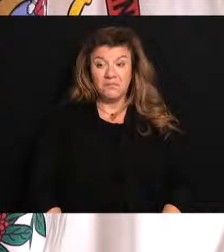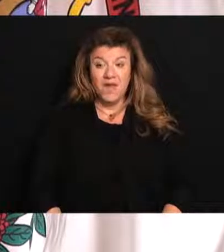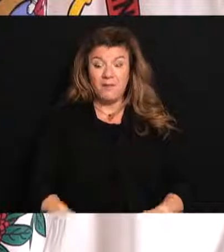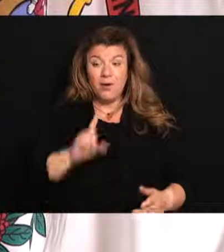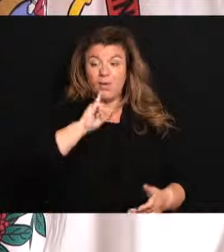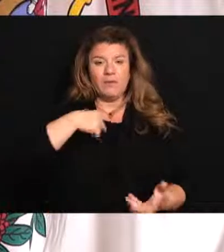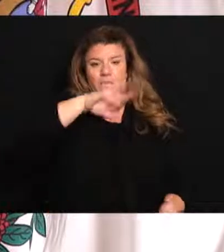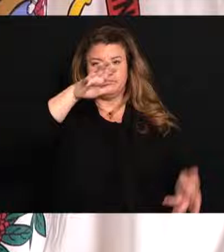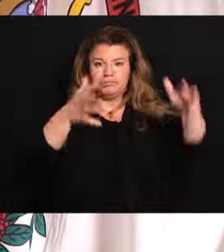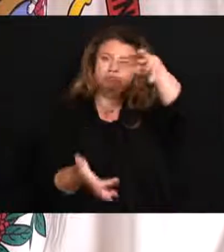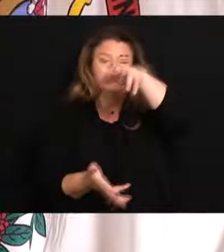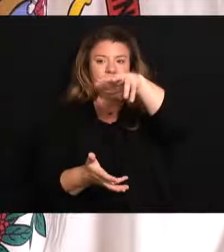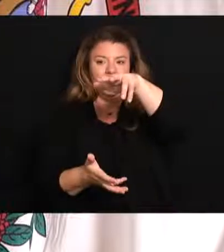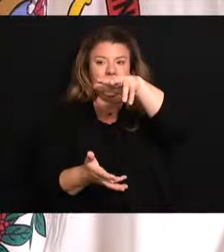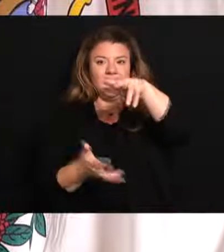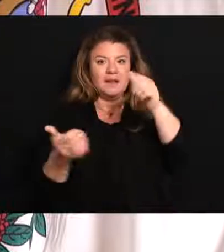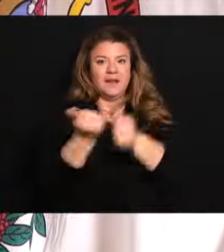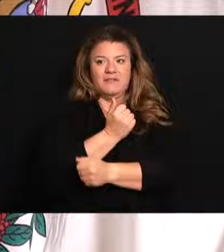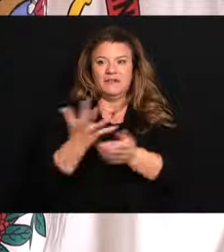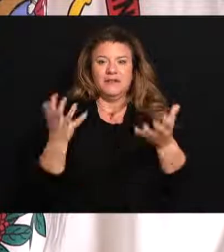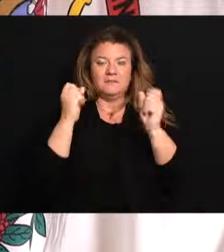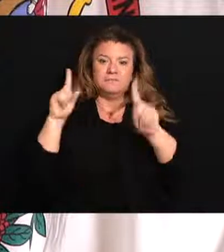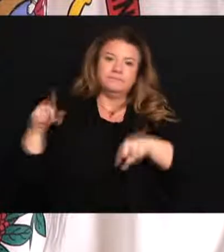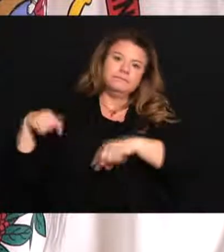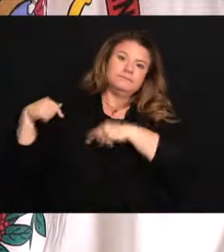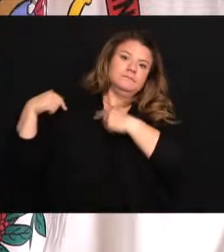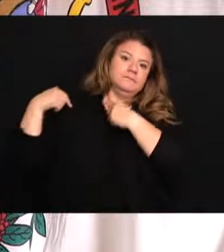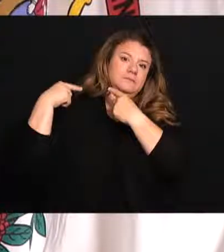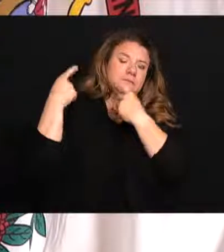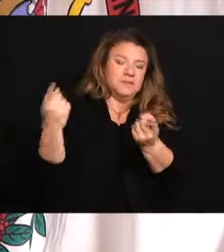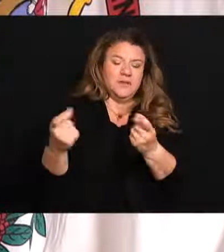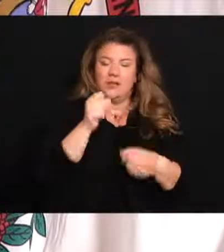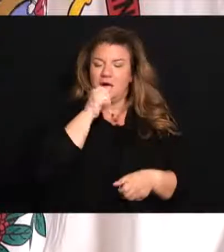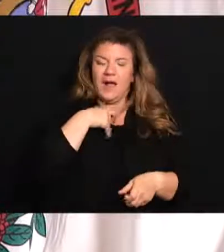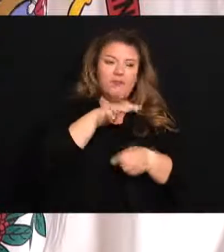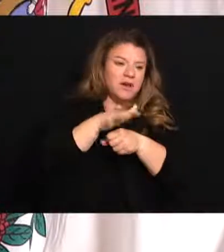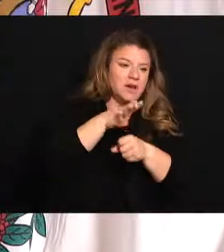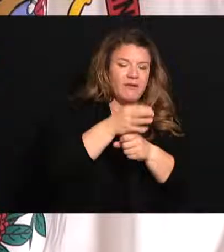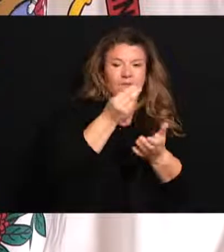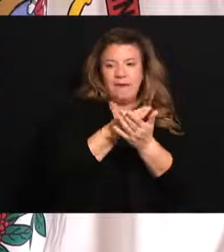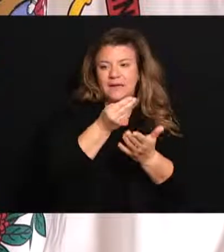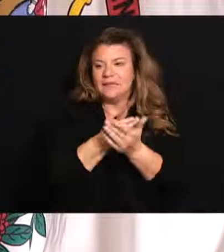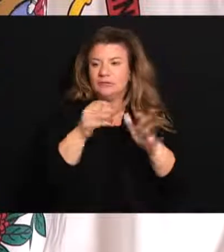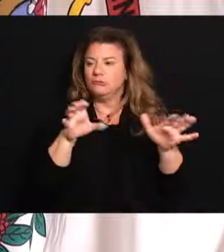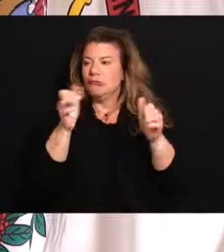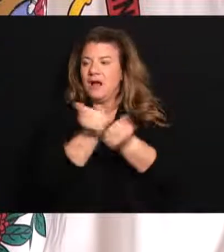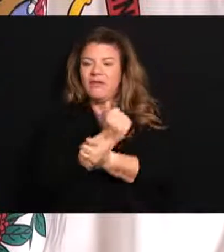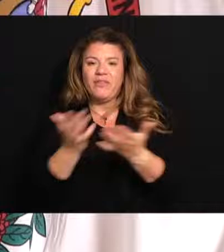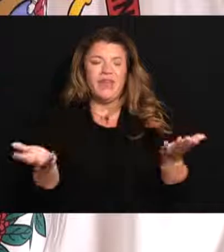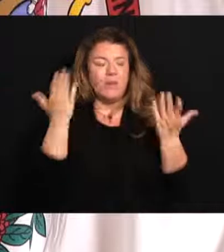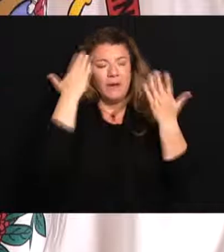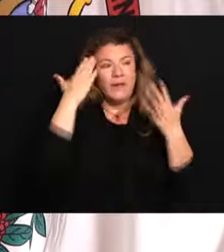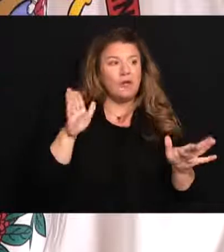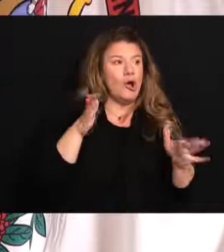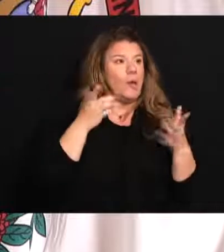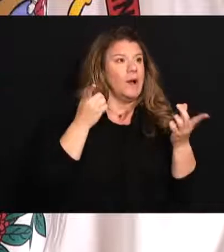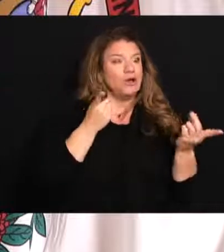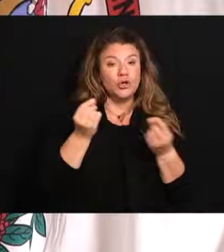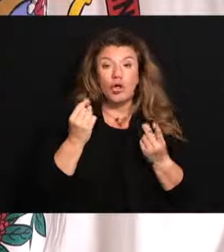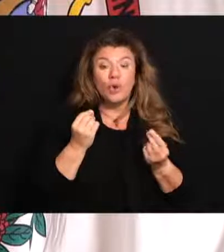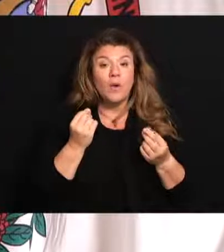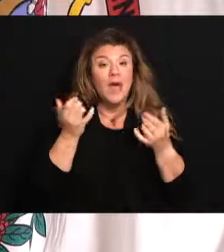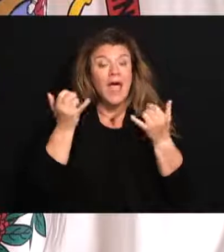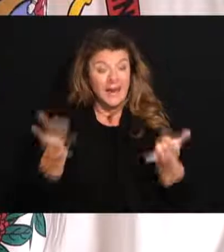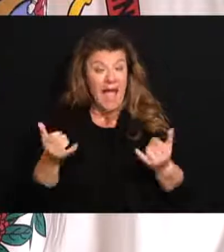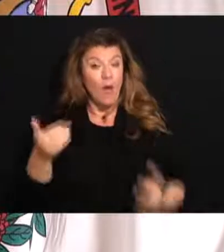upside down in the decades of the past, and we didn't have any money to turn around. We didn't know what to do, and now we got